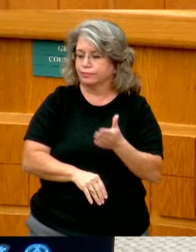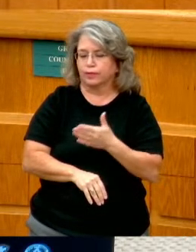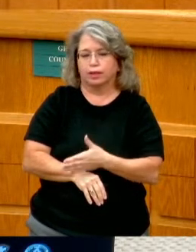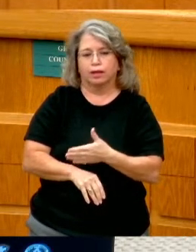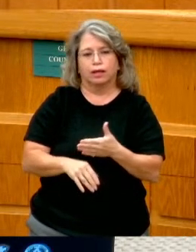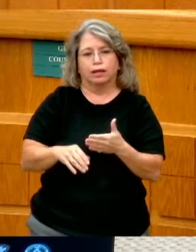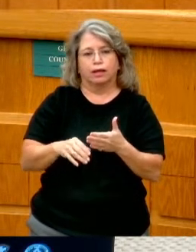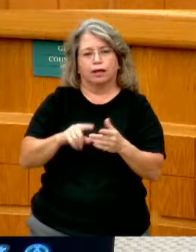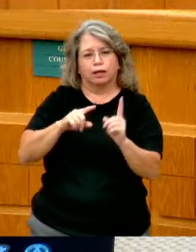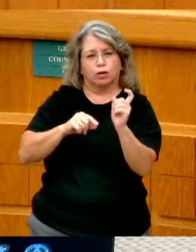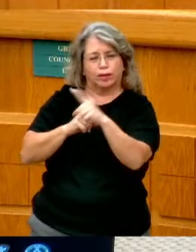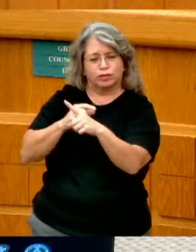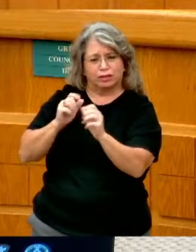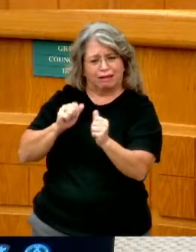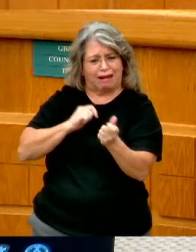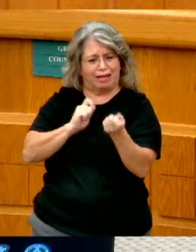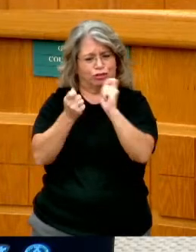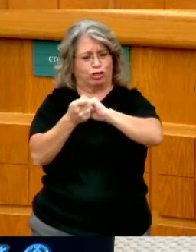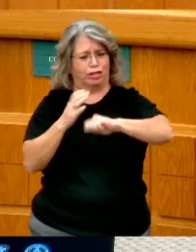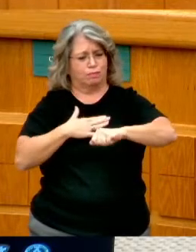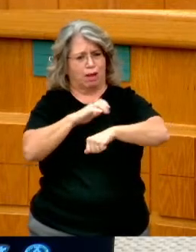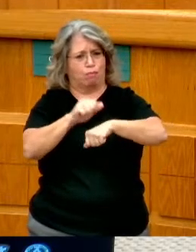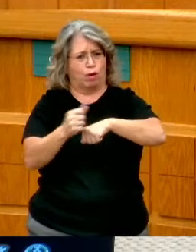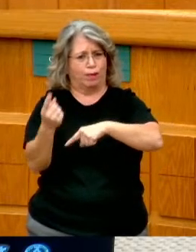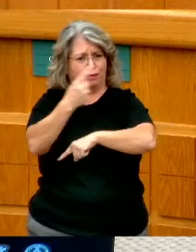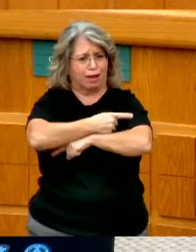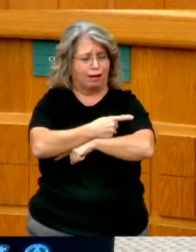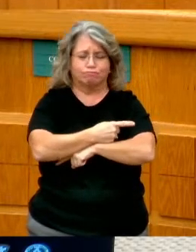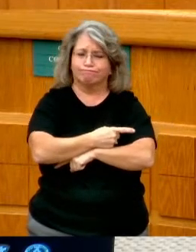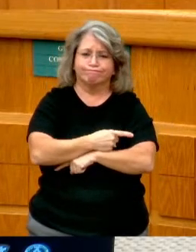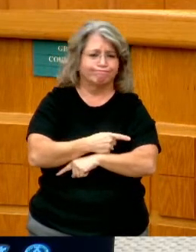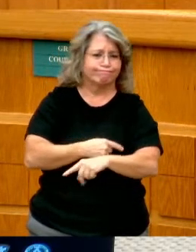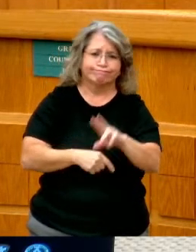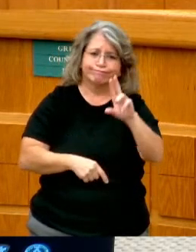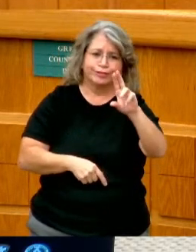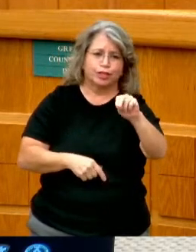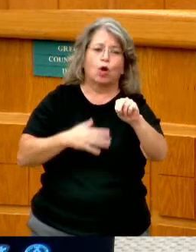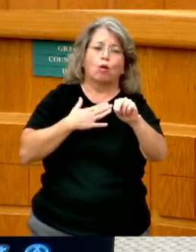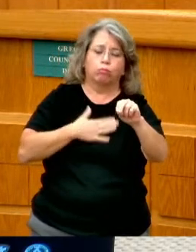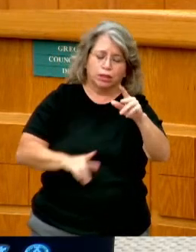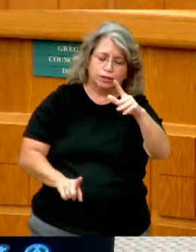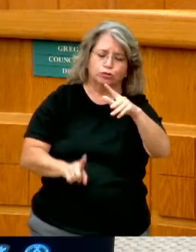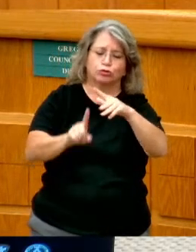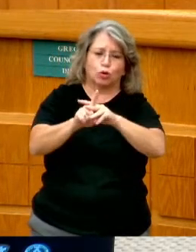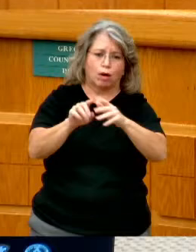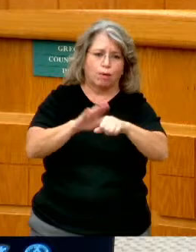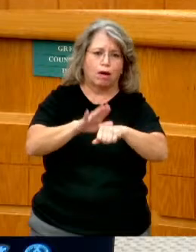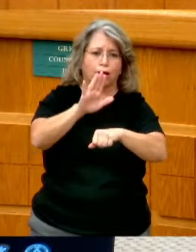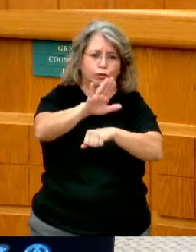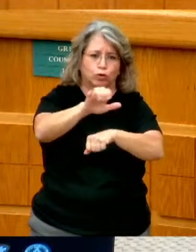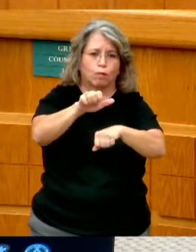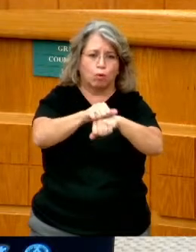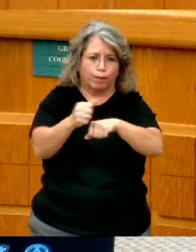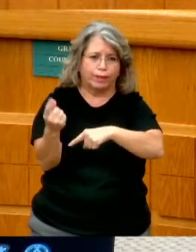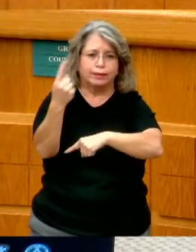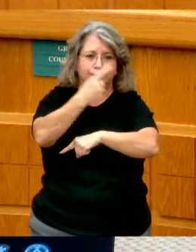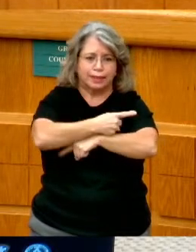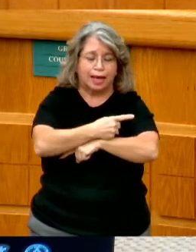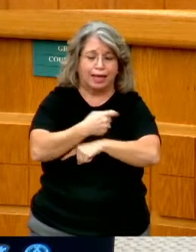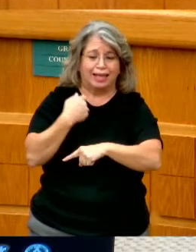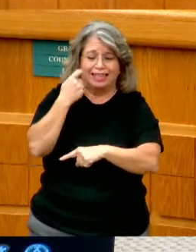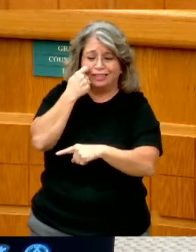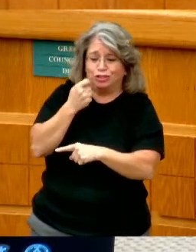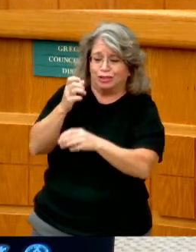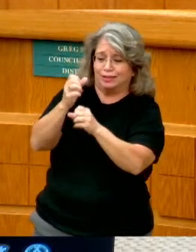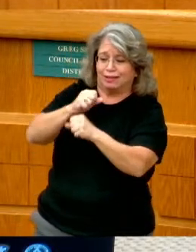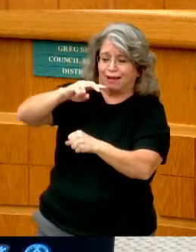I change my appointment day? The answer is no. Please come in on the day of your appointment. These second doses just arrived